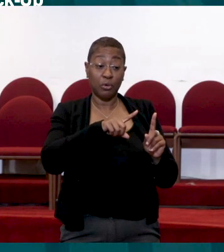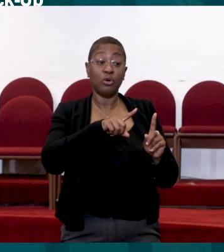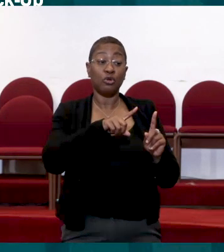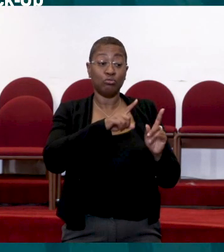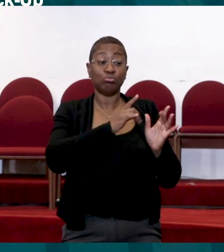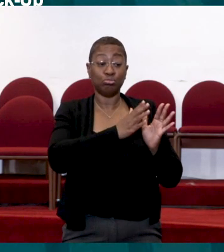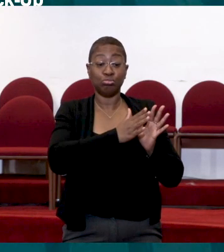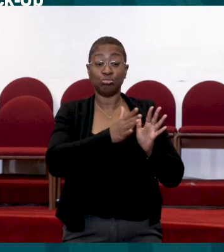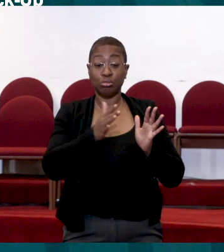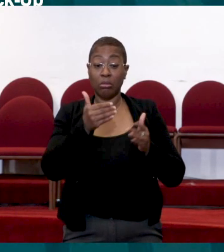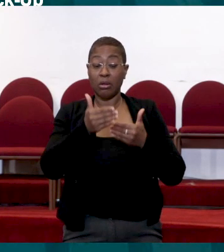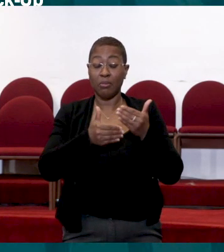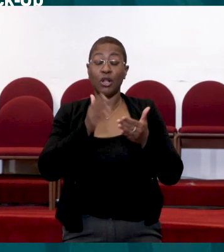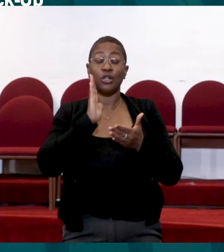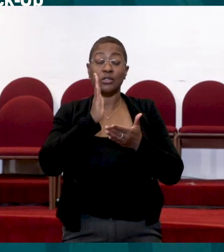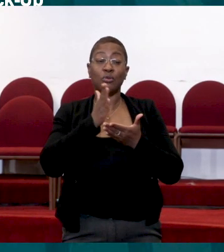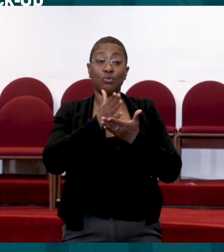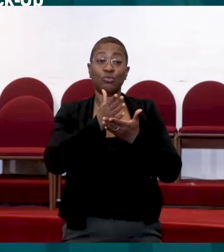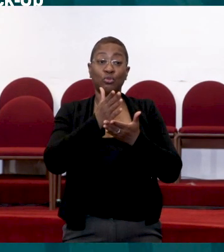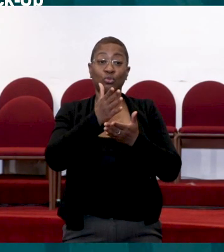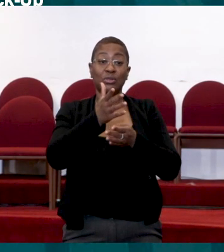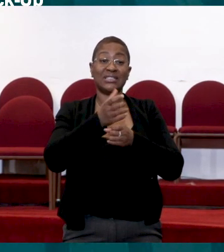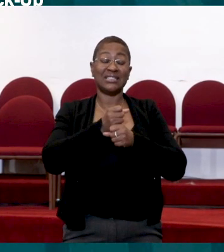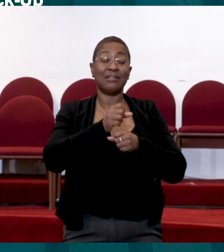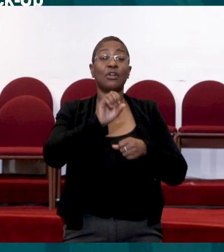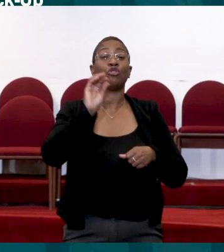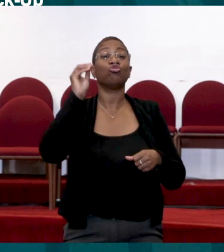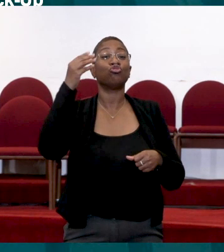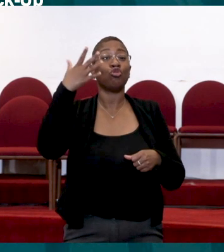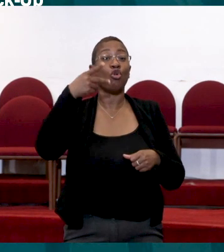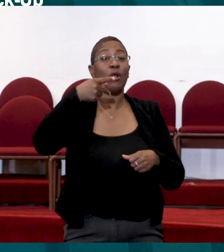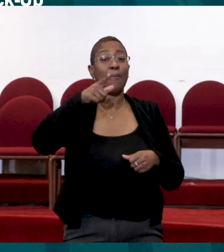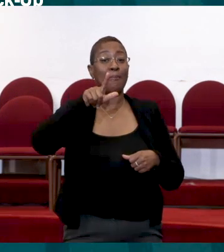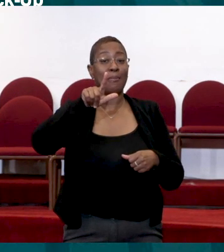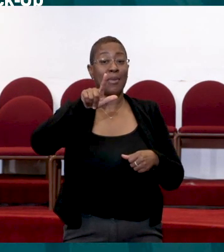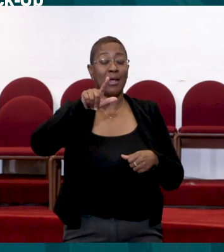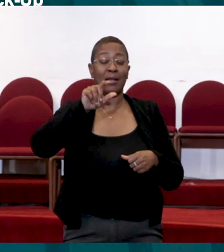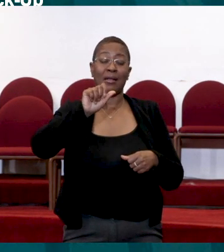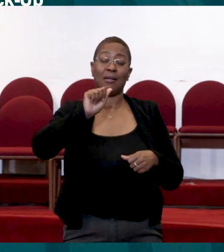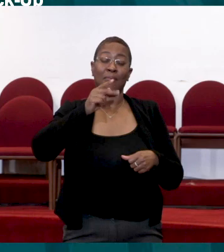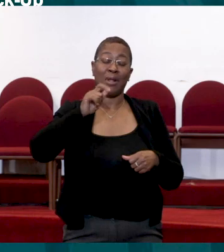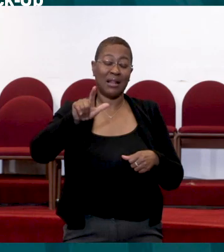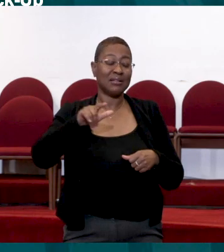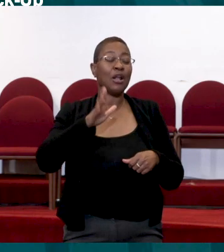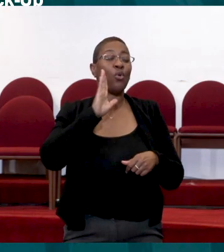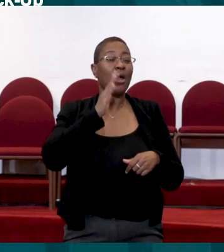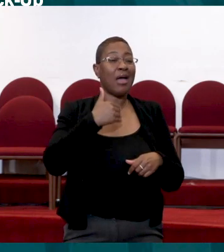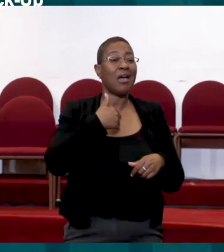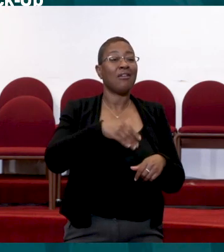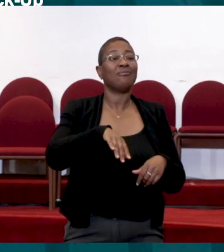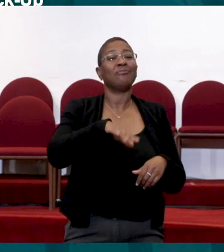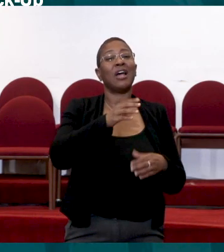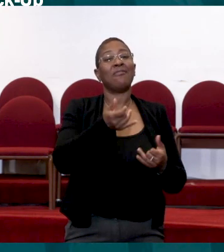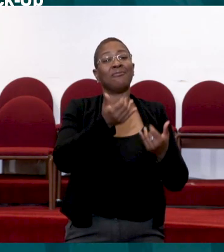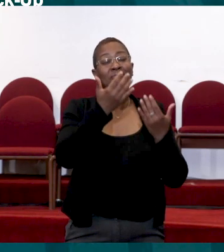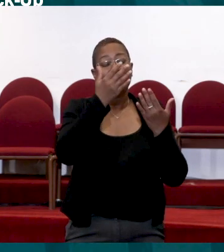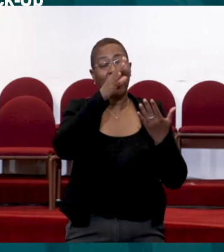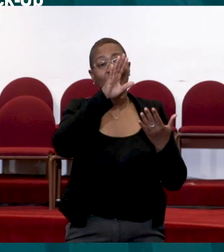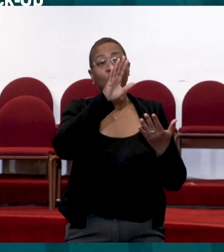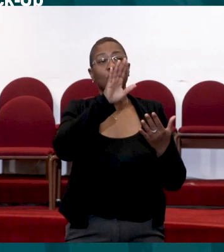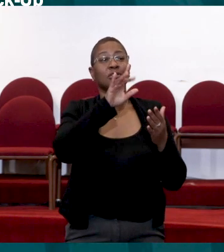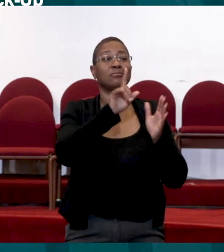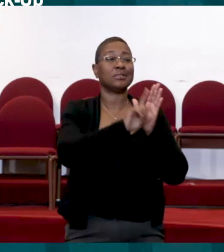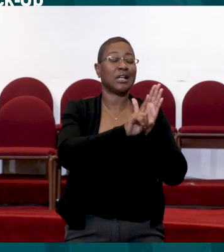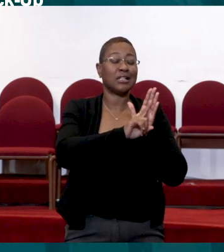some people will be receiving solar panels, anything from smoke detectors, carbon monoxide detectors, which Mayor just went